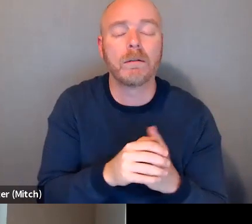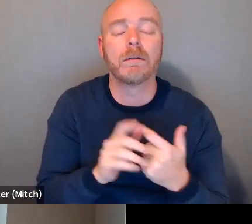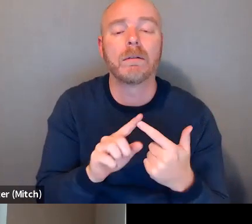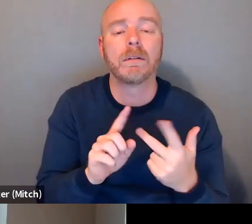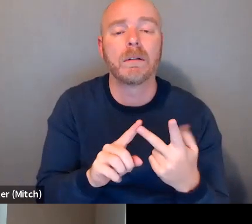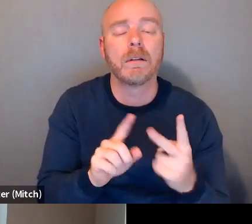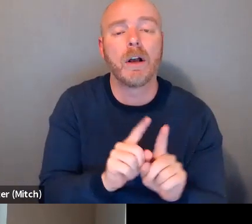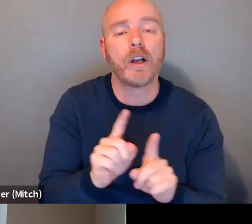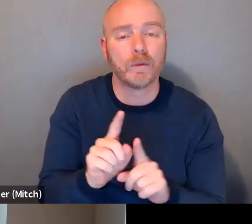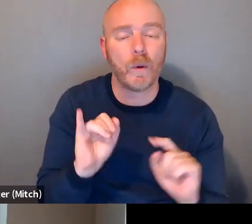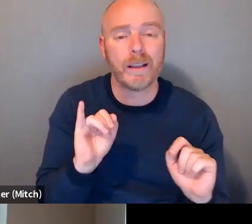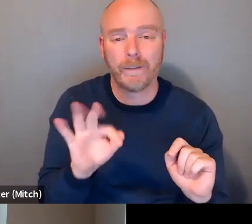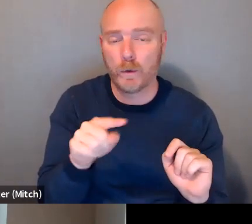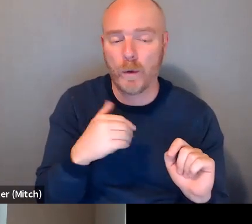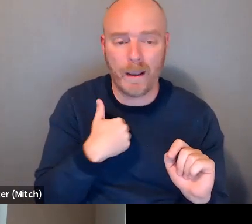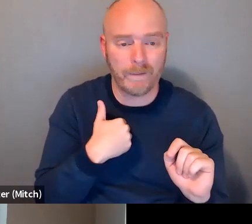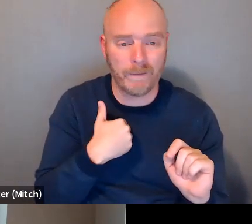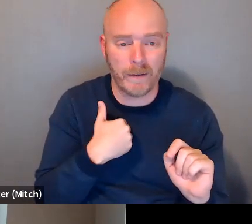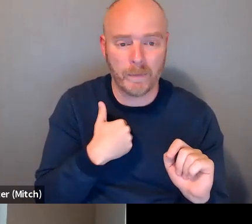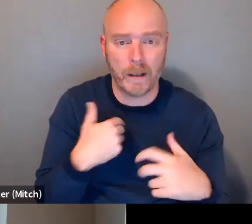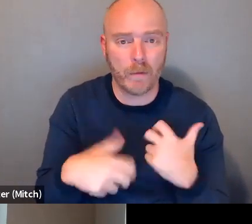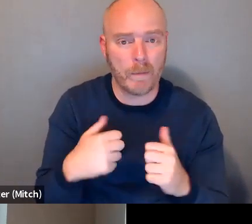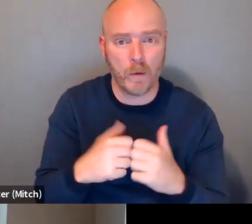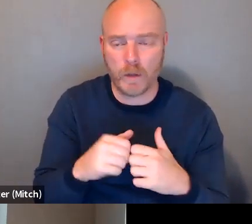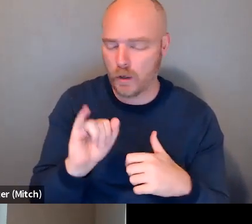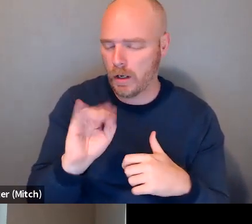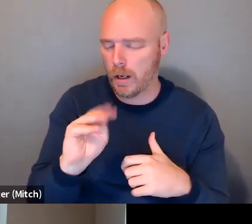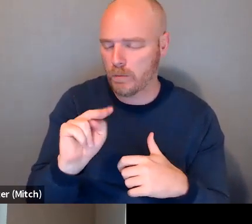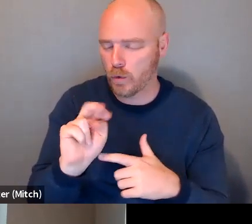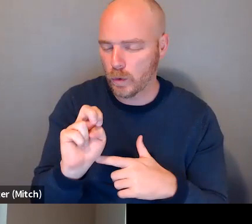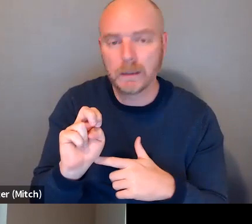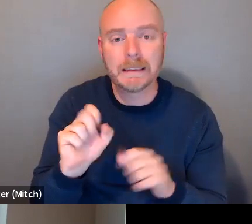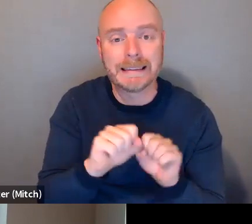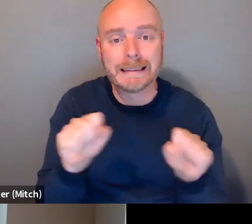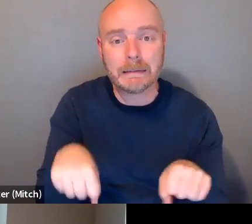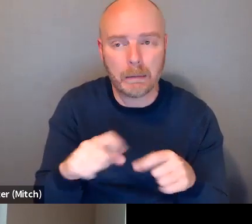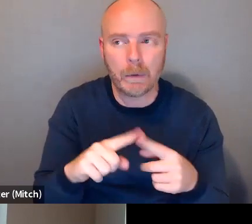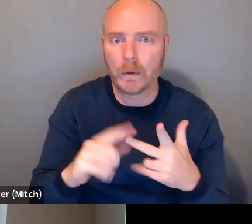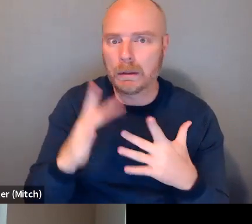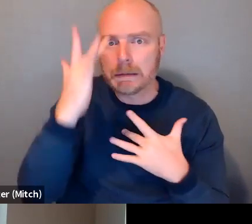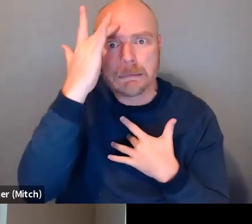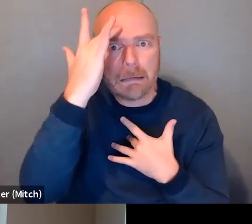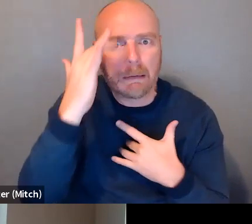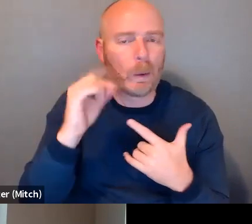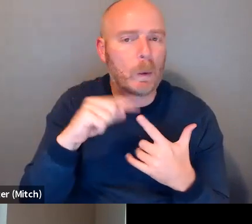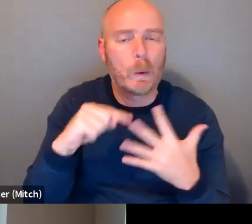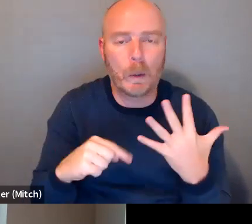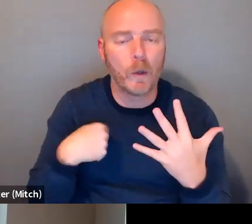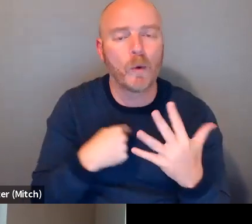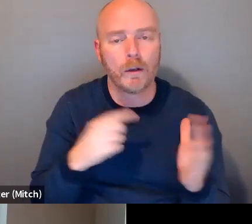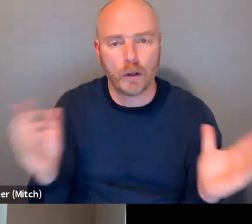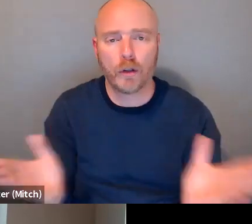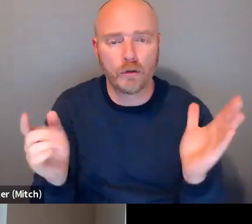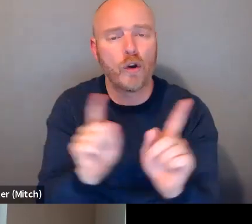if you have an issue with your immune system, if you've been ill, we encourage